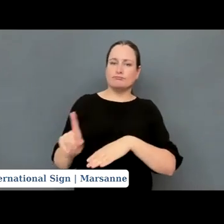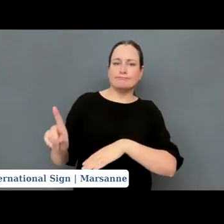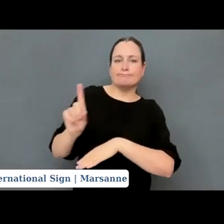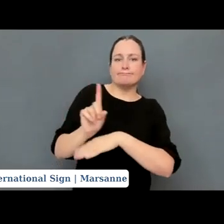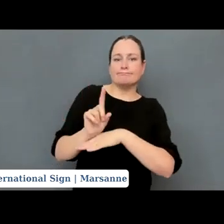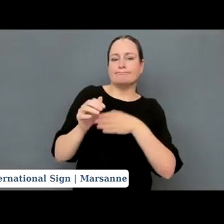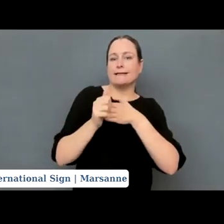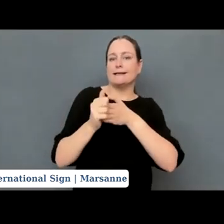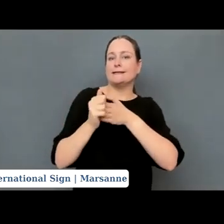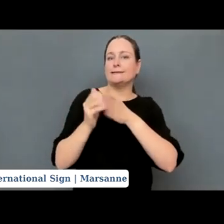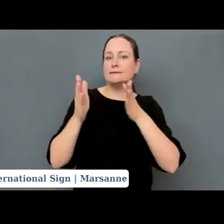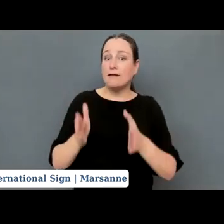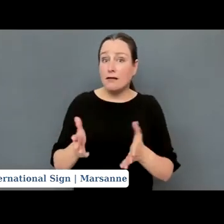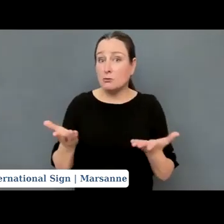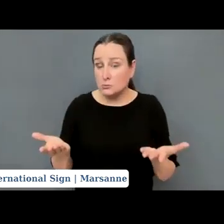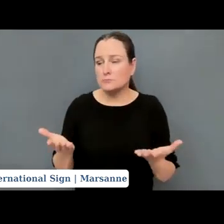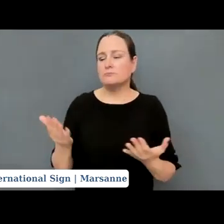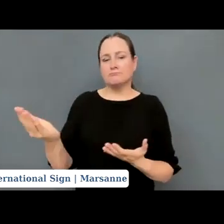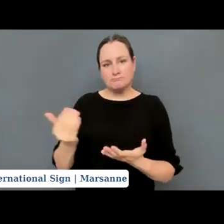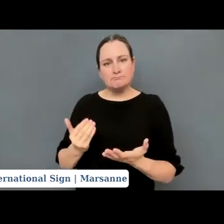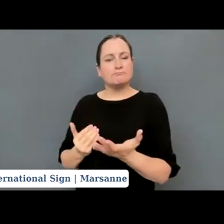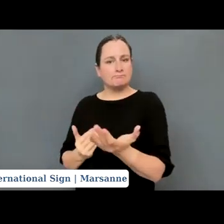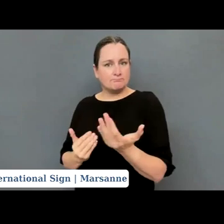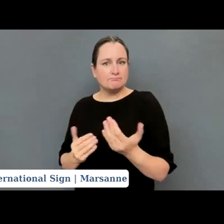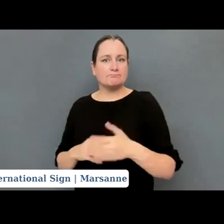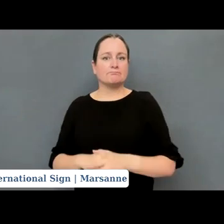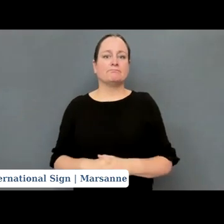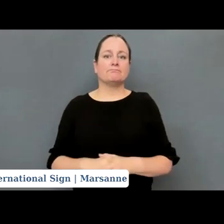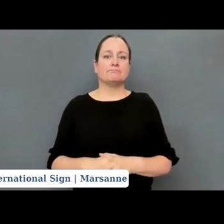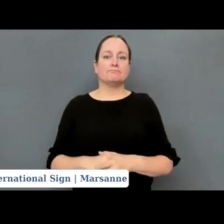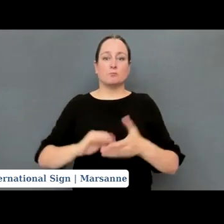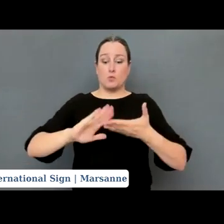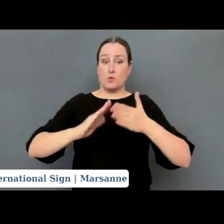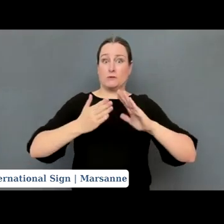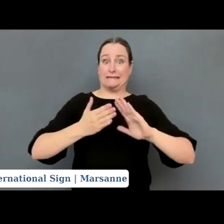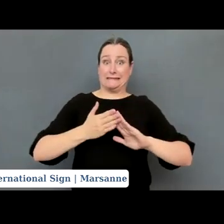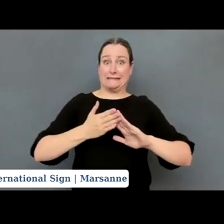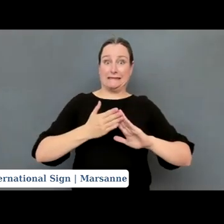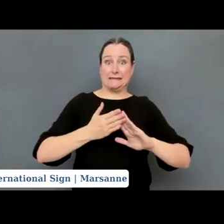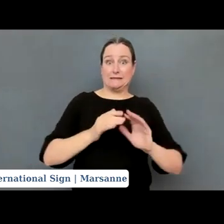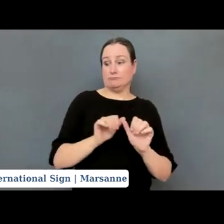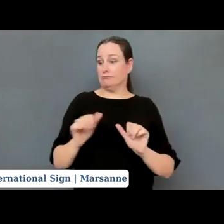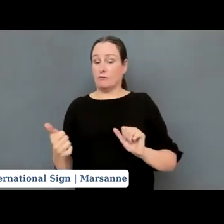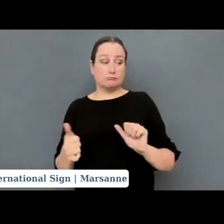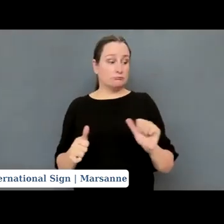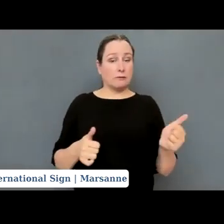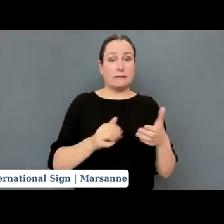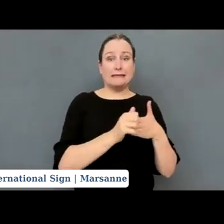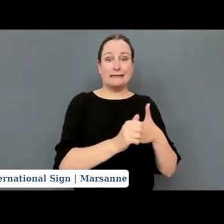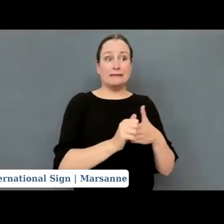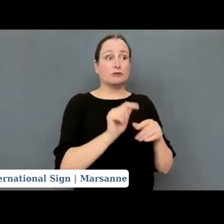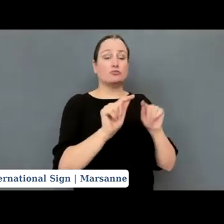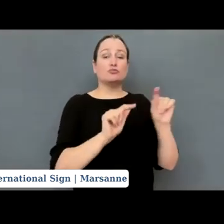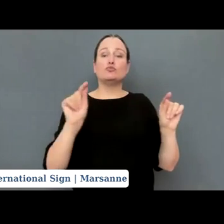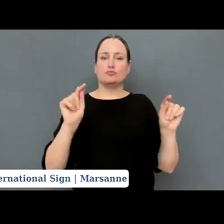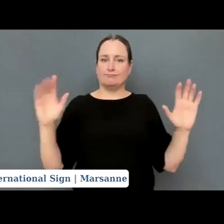We invite the bosses of the neighborhoods for these focus groups